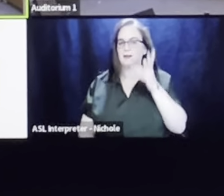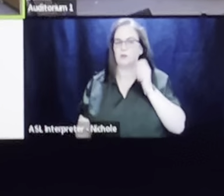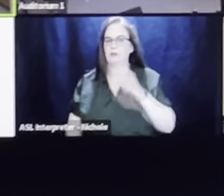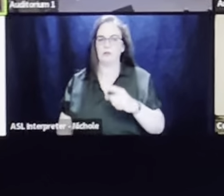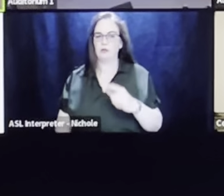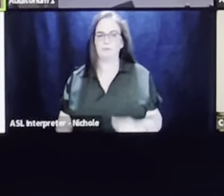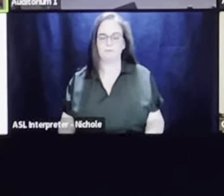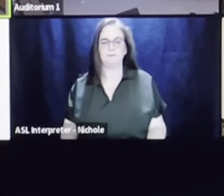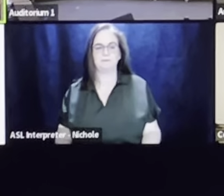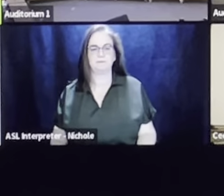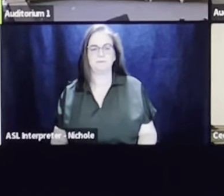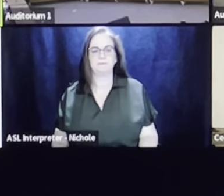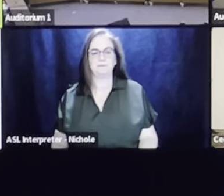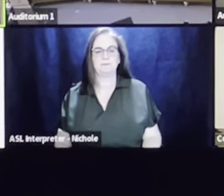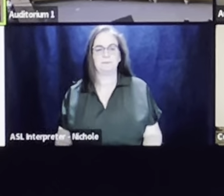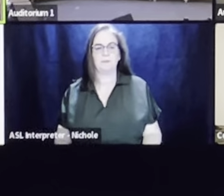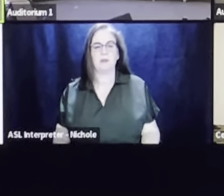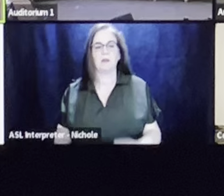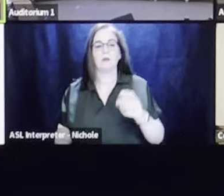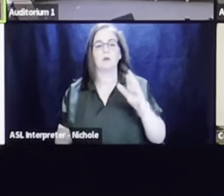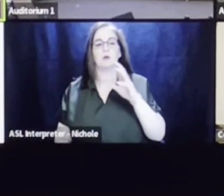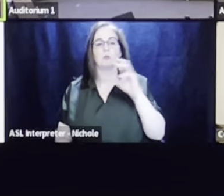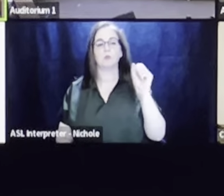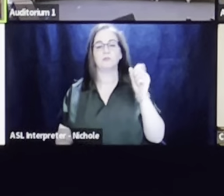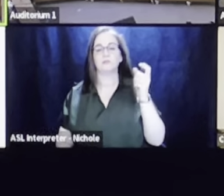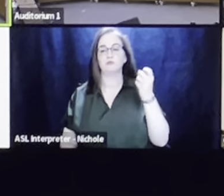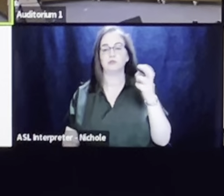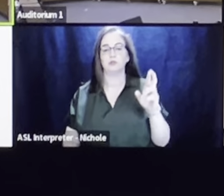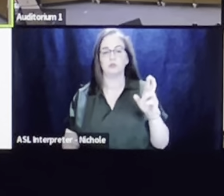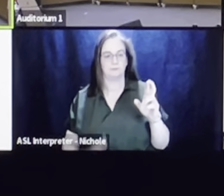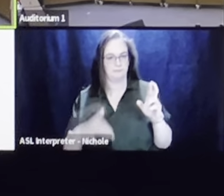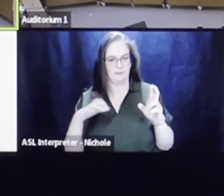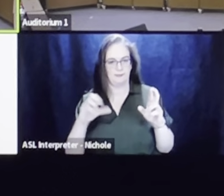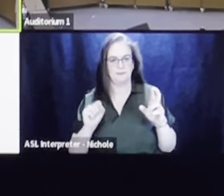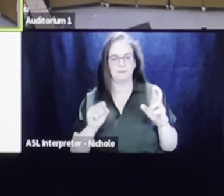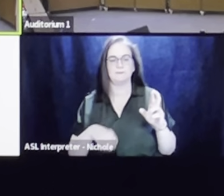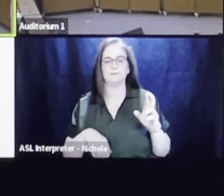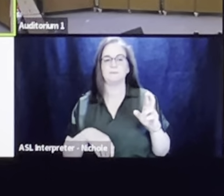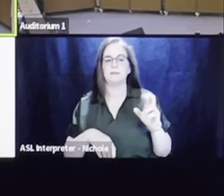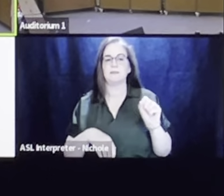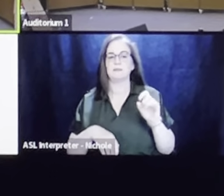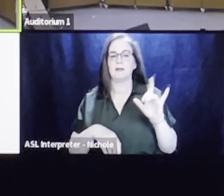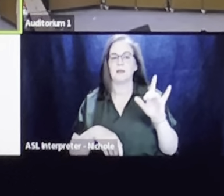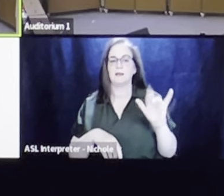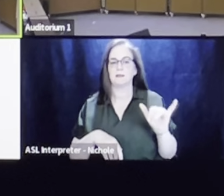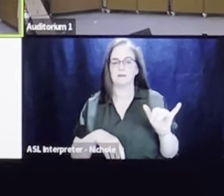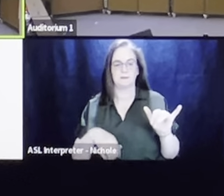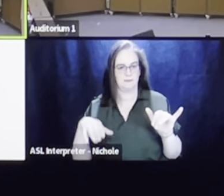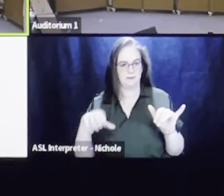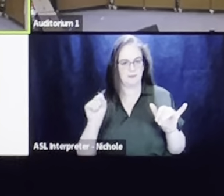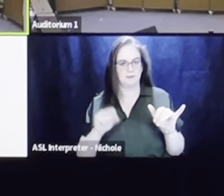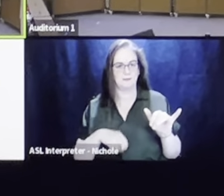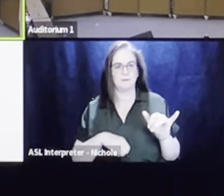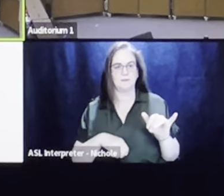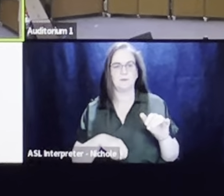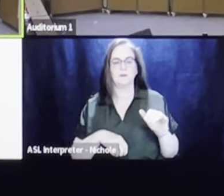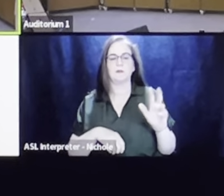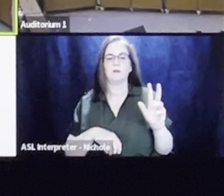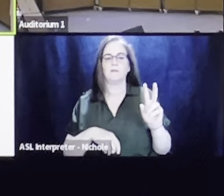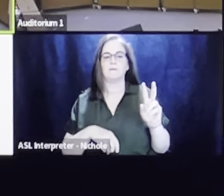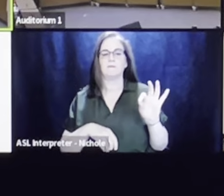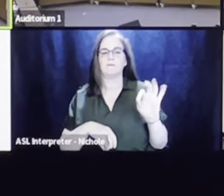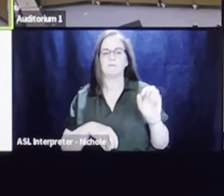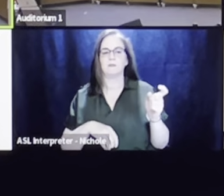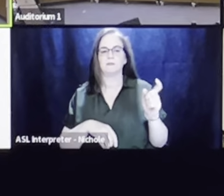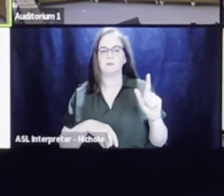you well. Thank you, Board Member Thompson. Thank you. President Streeter. Yes. Ms. Sally. Yes. Vice President Fix